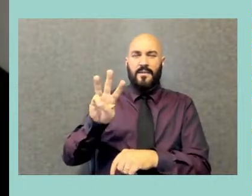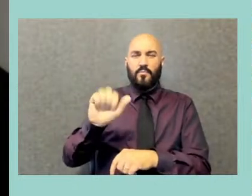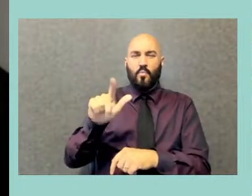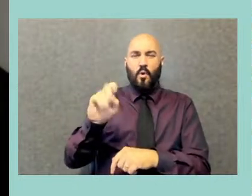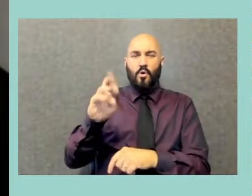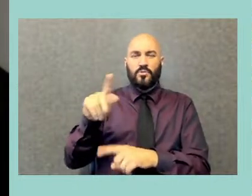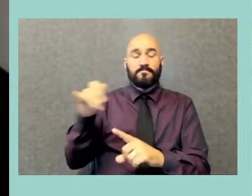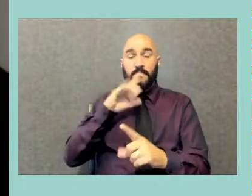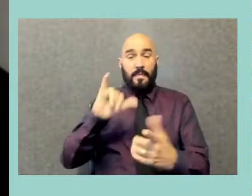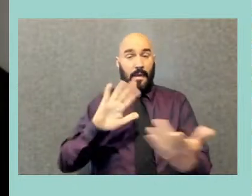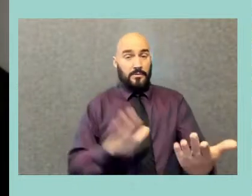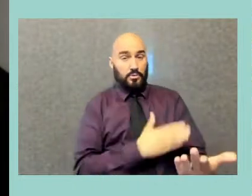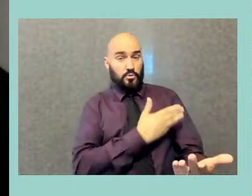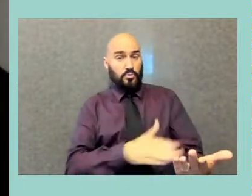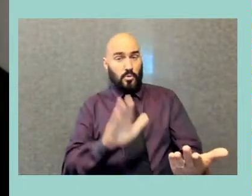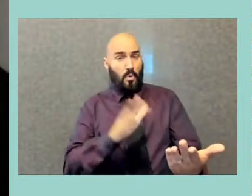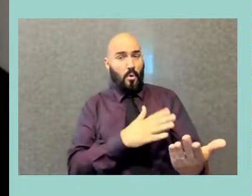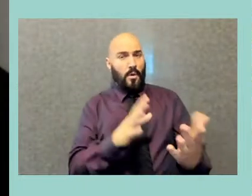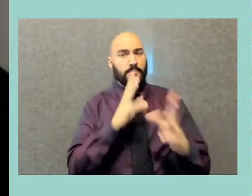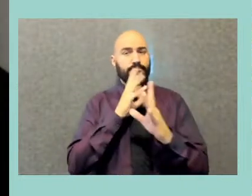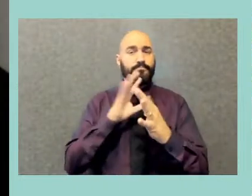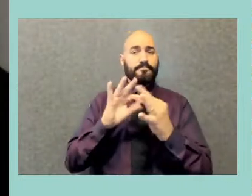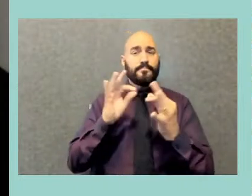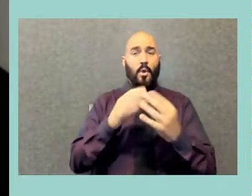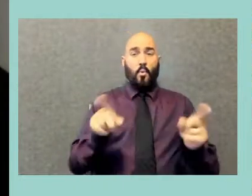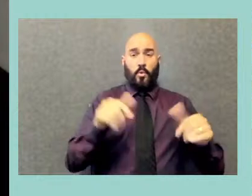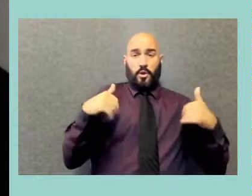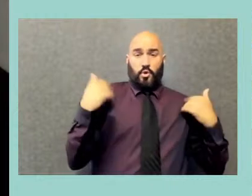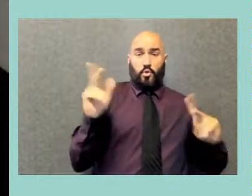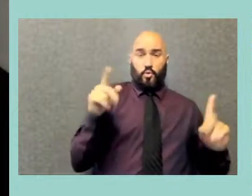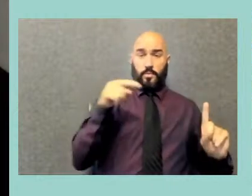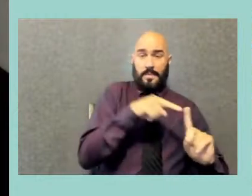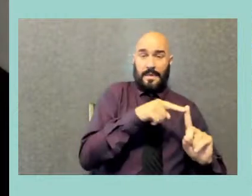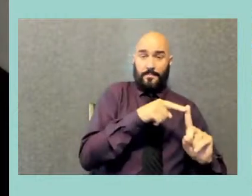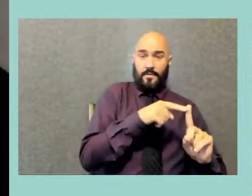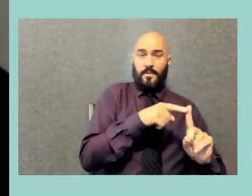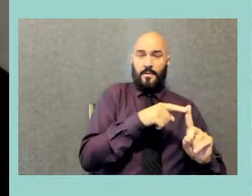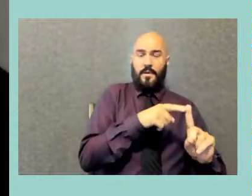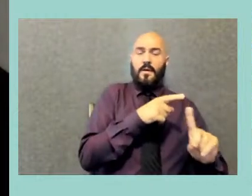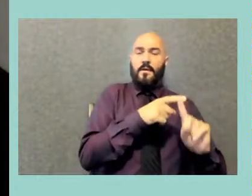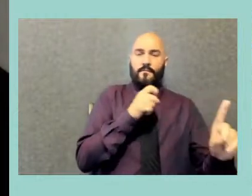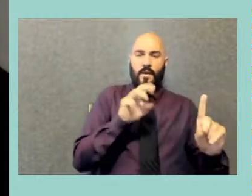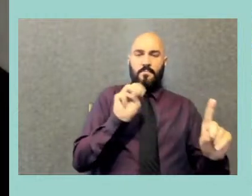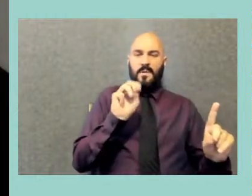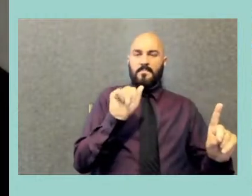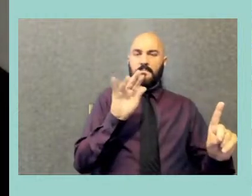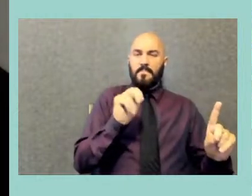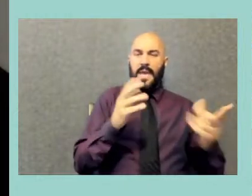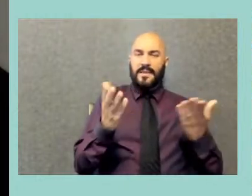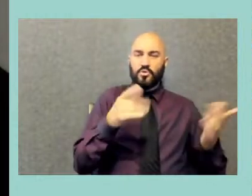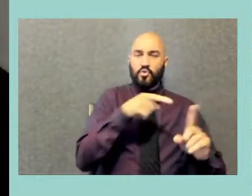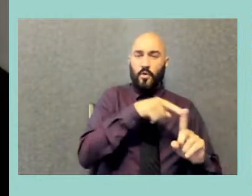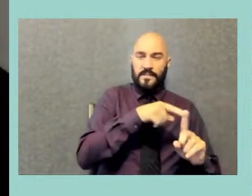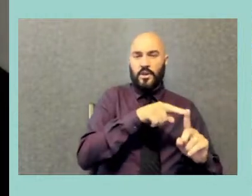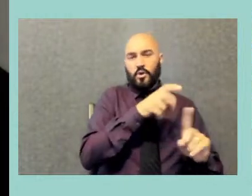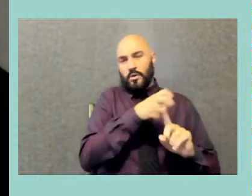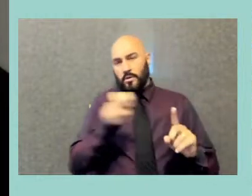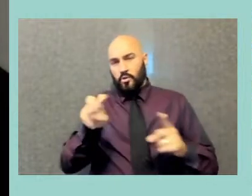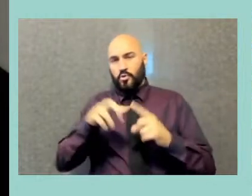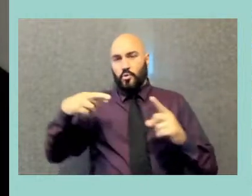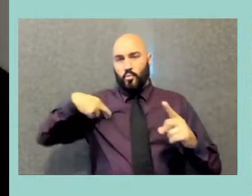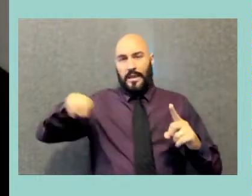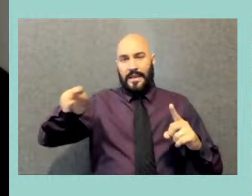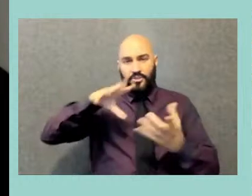sings this song when the children and youth of our congregation move from the main service to their religious education